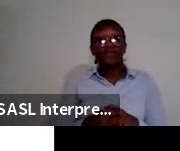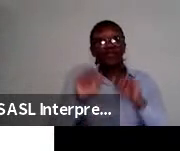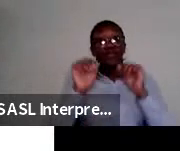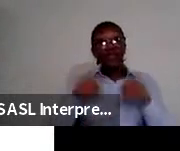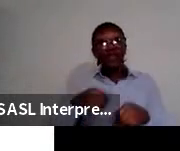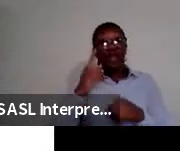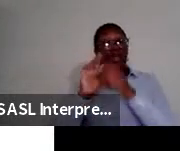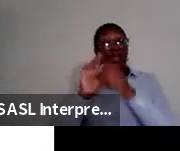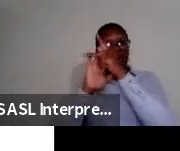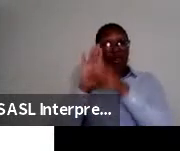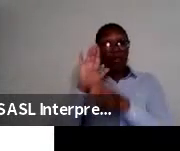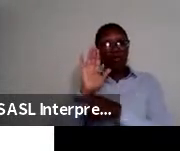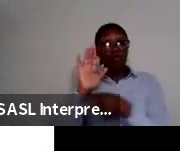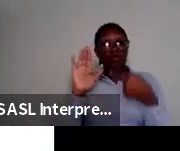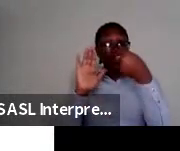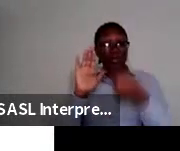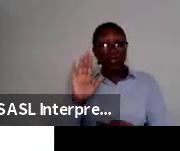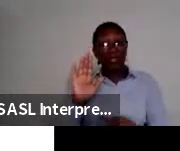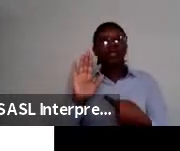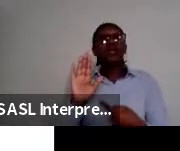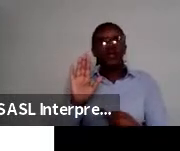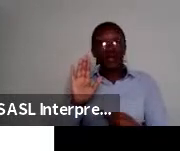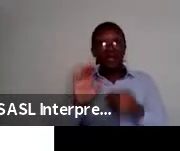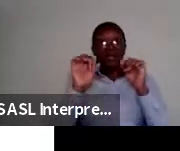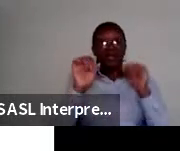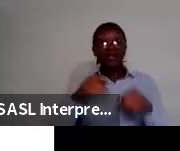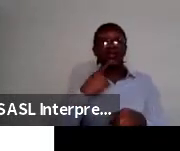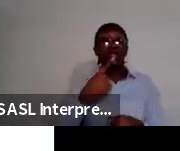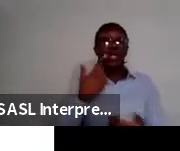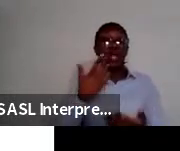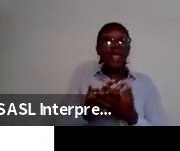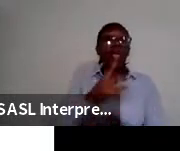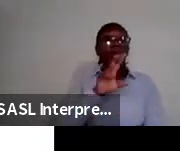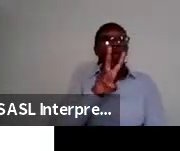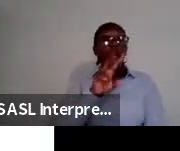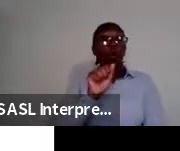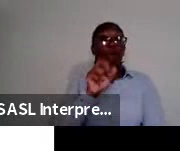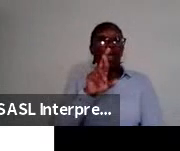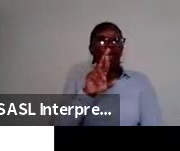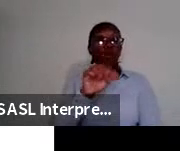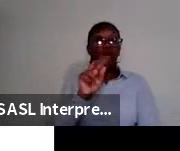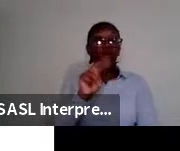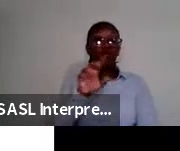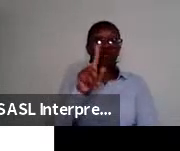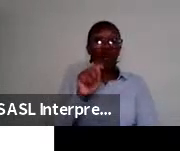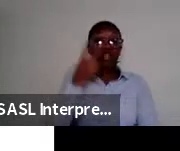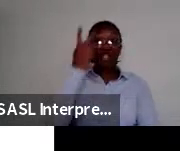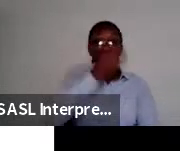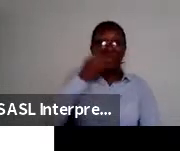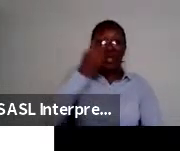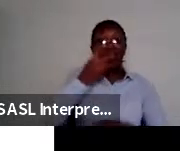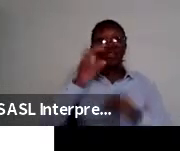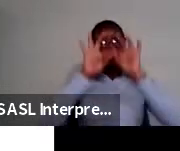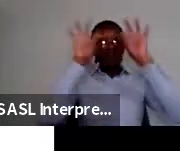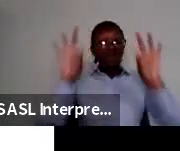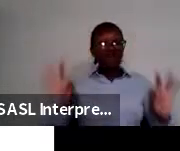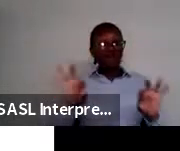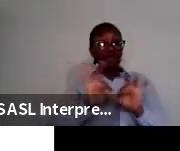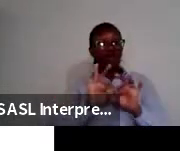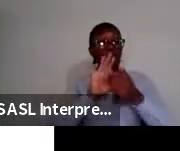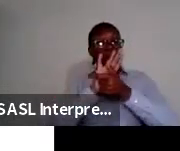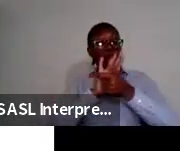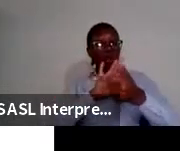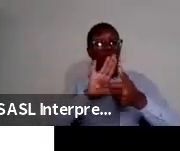legislation also gives the powers for a search warrant and seizure without a warrant in terms of Section